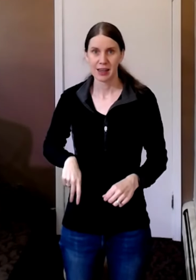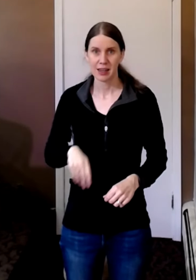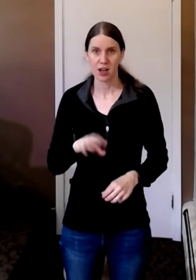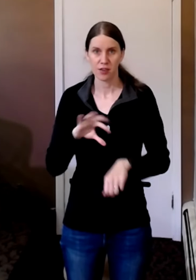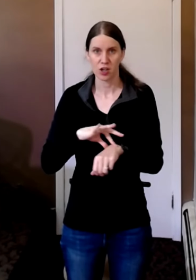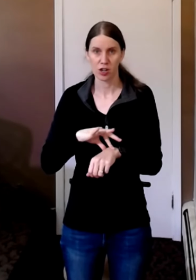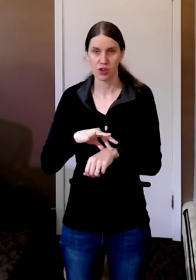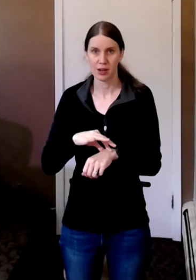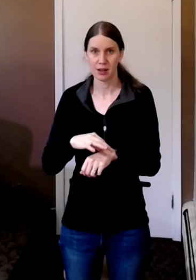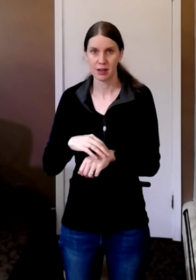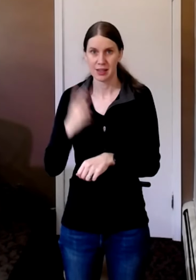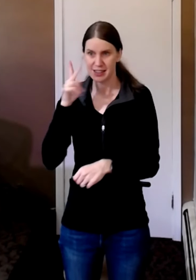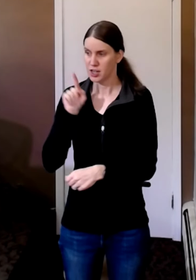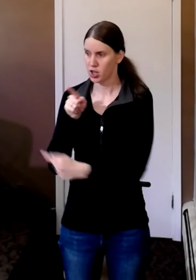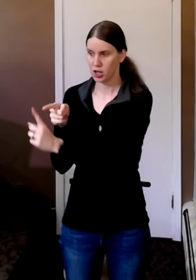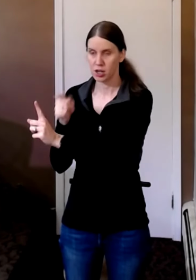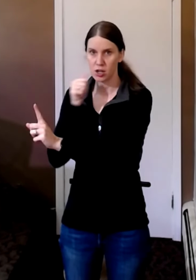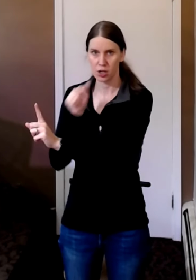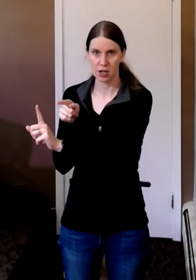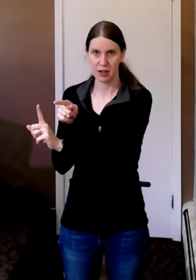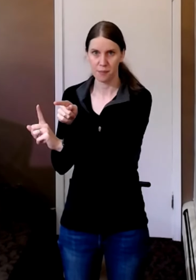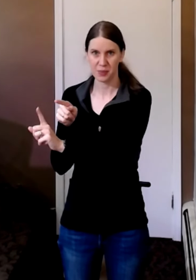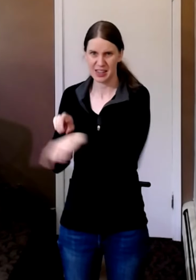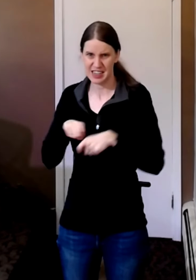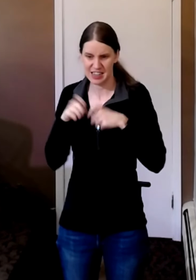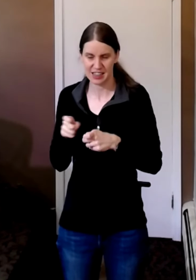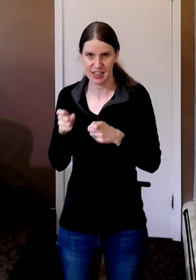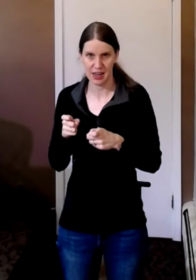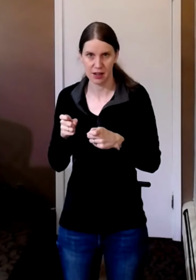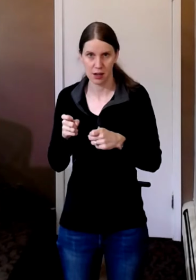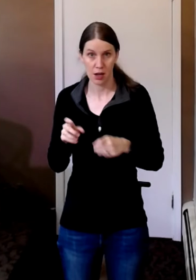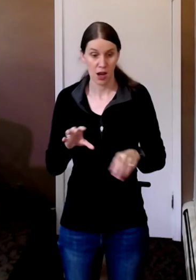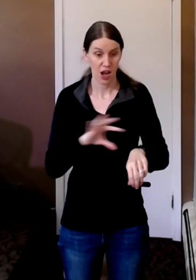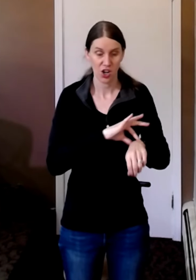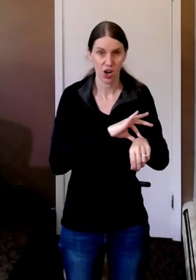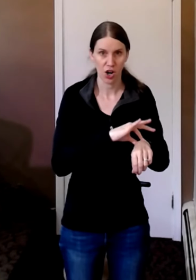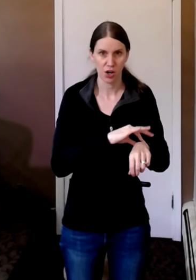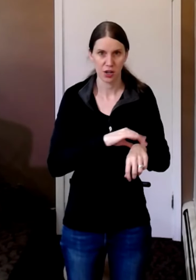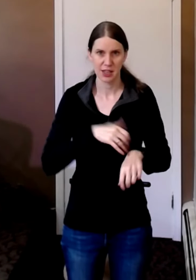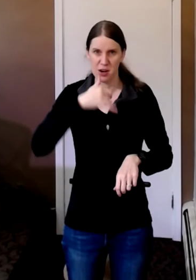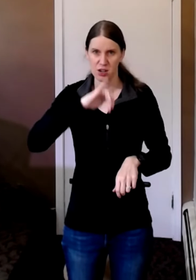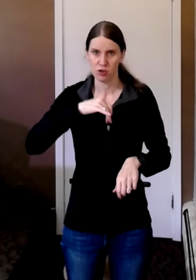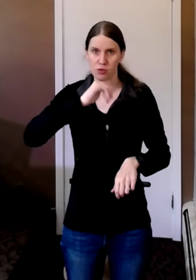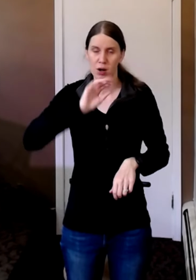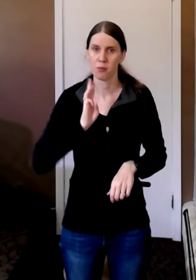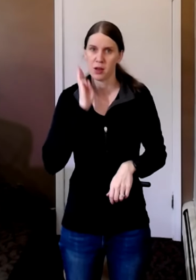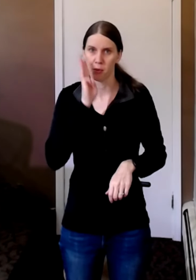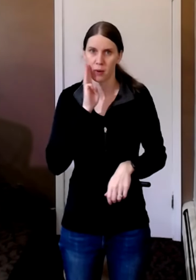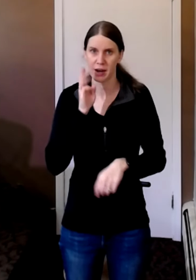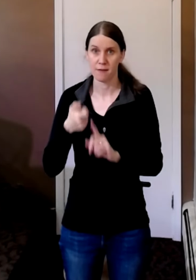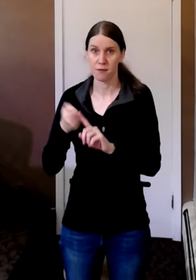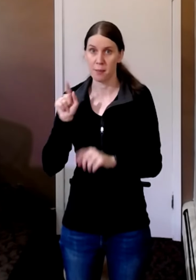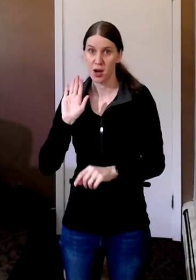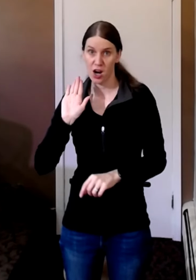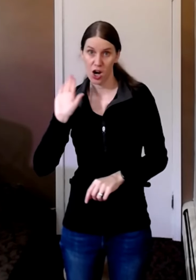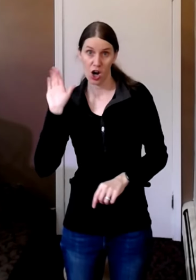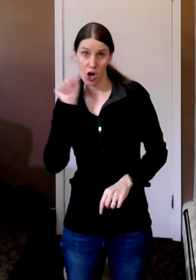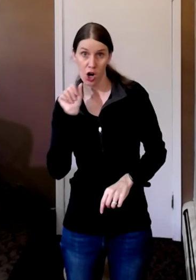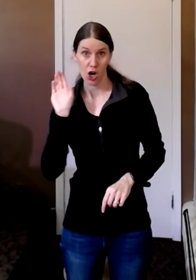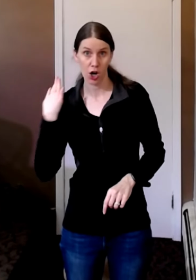kings of the earth have committed fornication, and the inhabitants of the earth have been made drunk with the wine of her